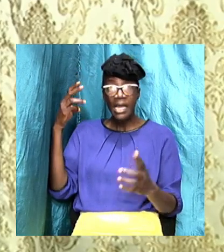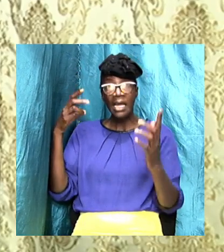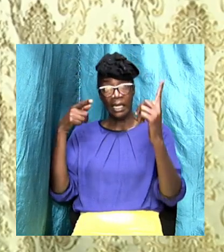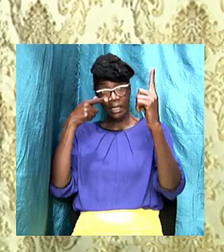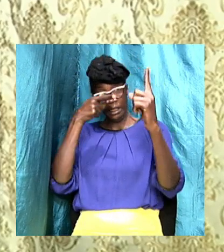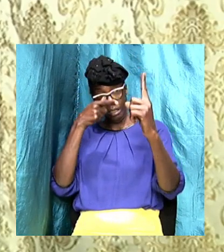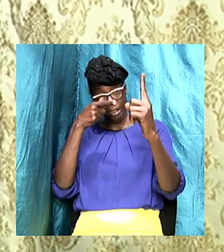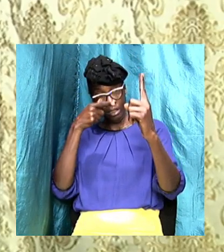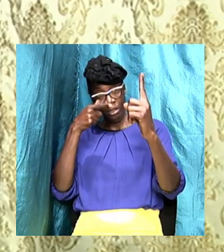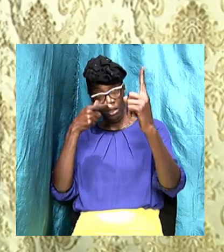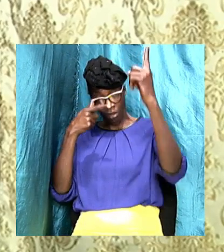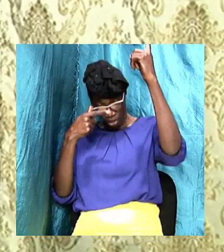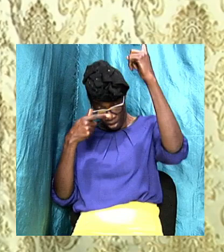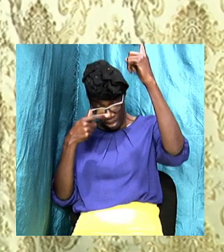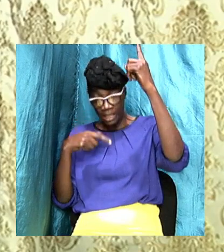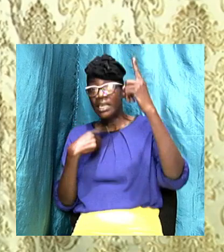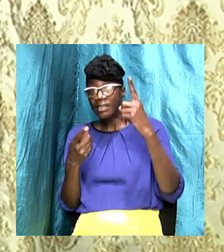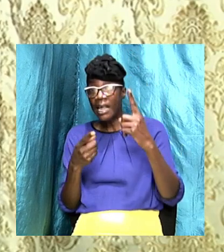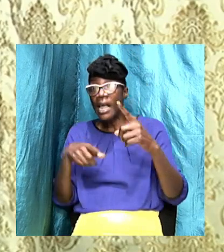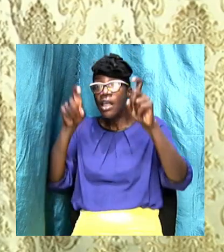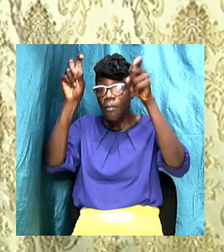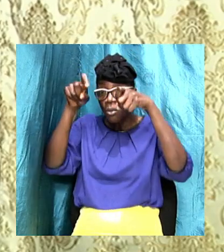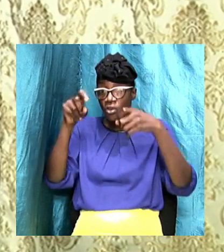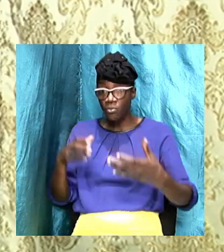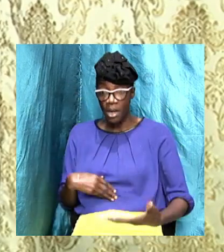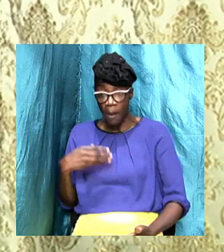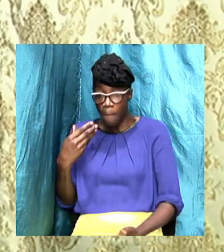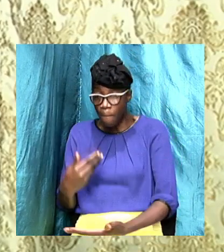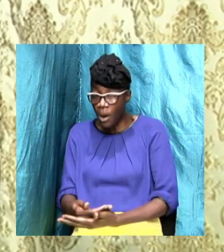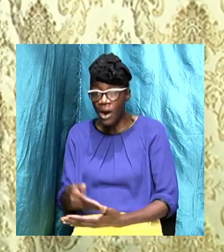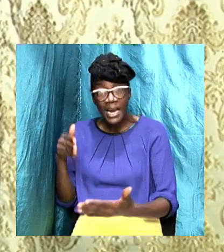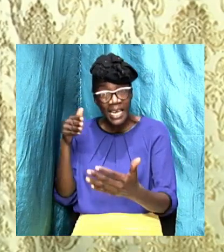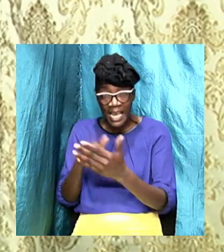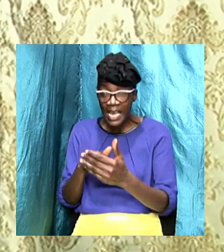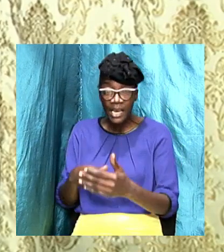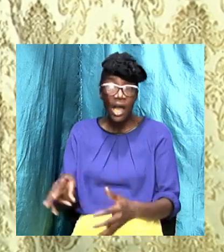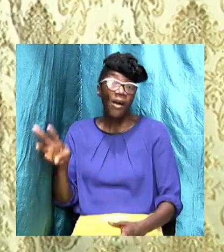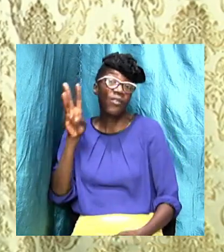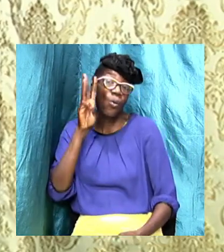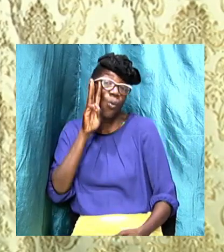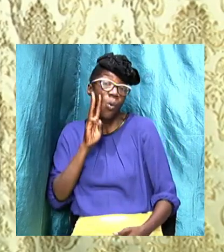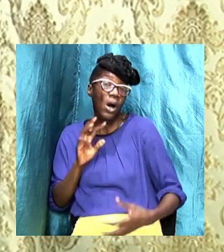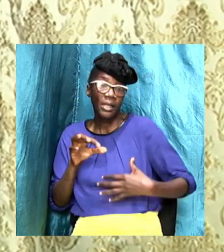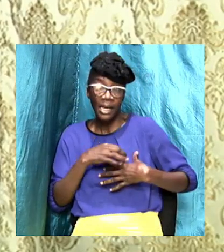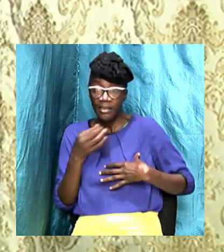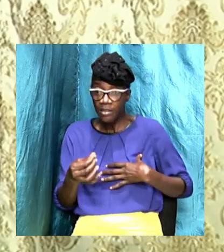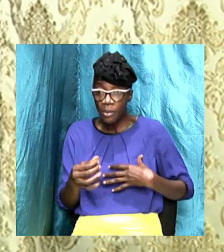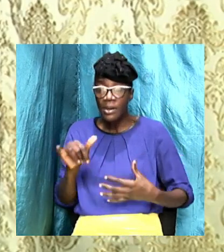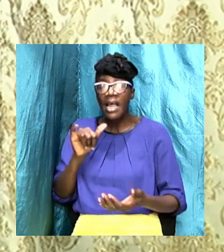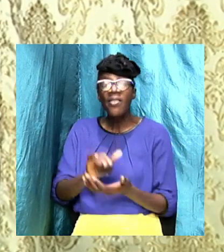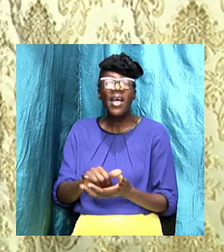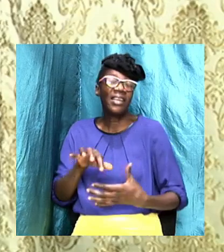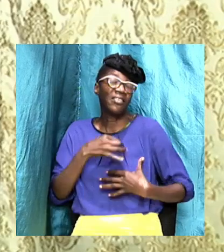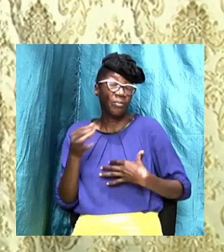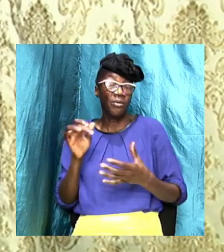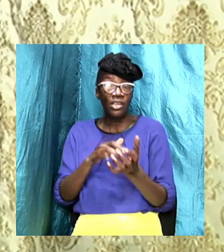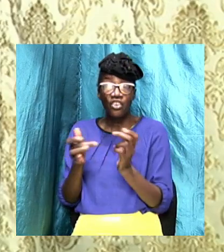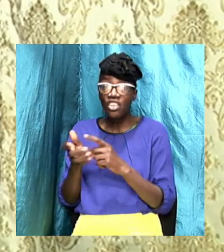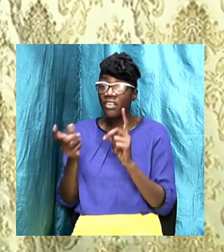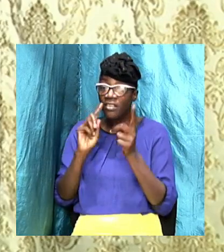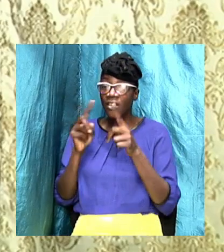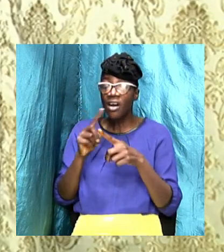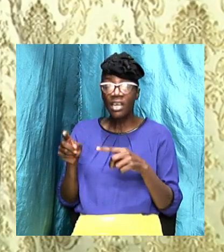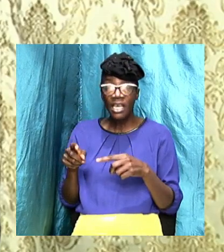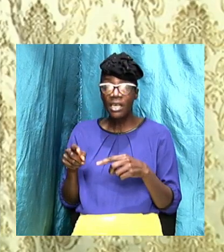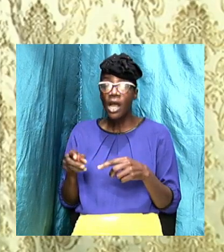be born again. You must be born of the water and be born of the Spirit." That Spirit that Jesus Christ was talking